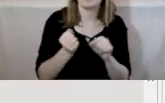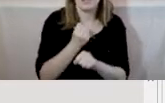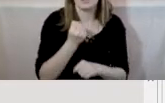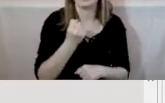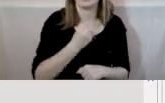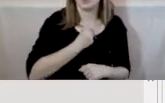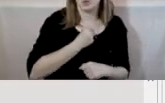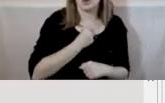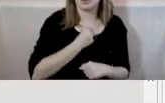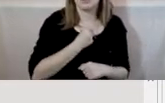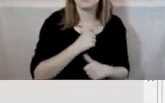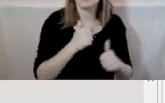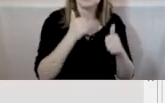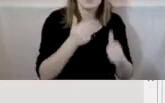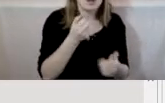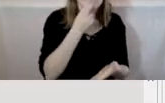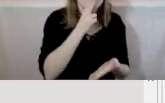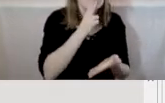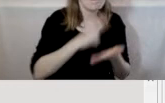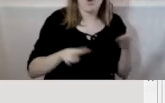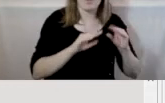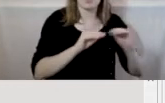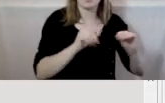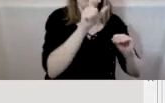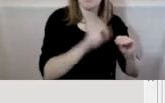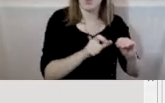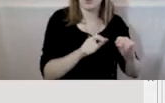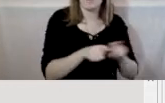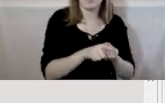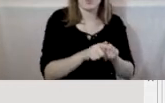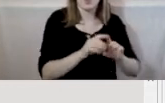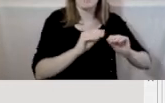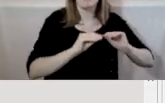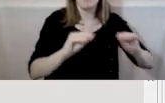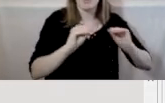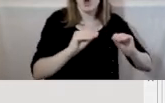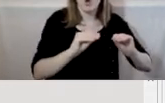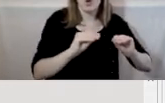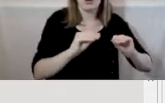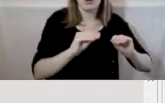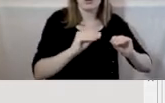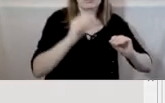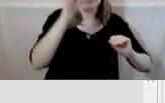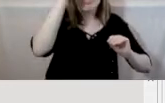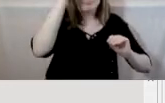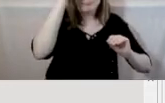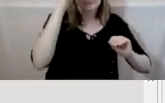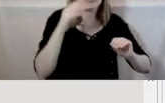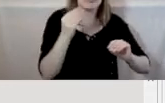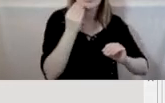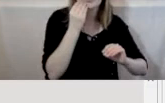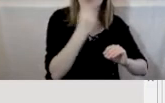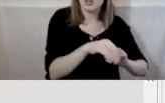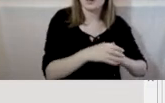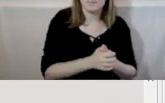very good specialist, very good pedagogical background. It needs a different type of